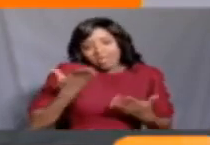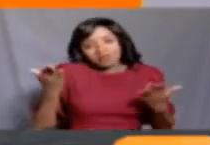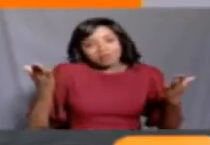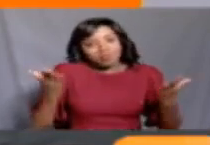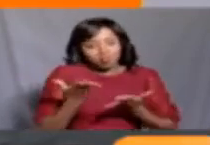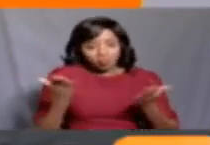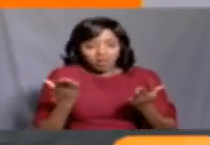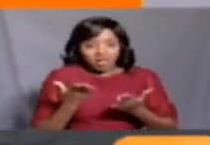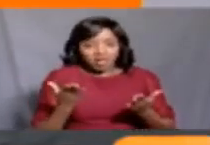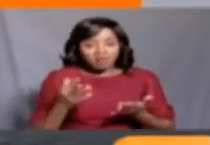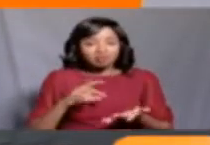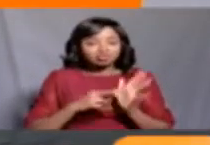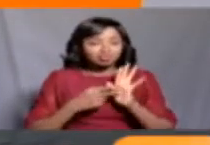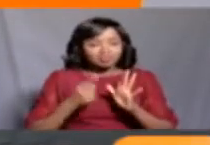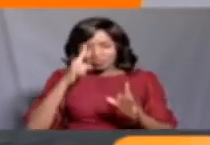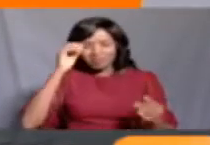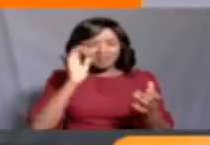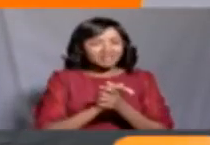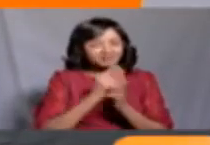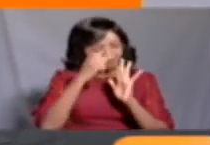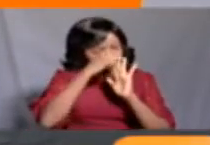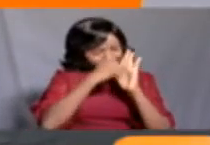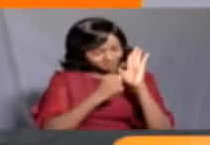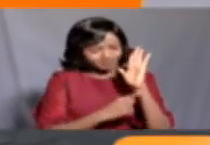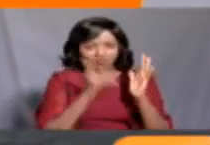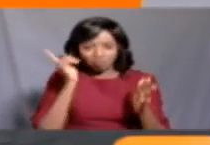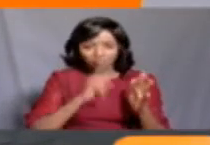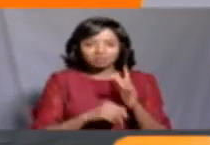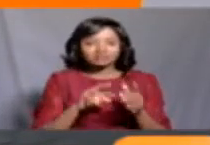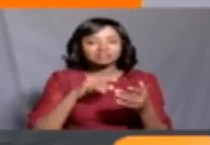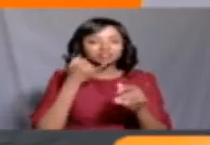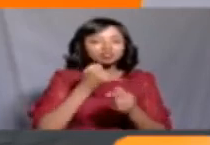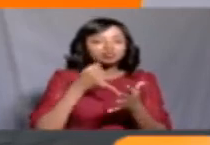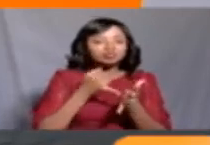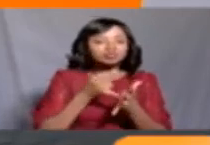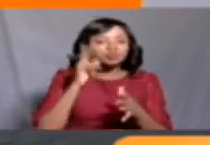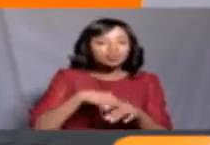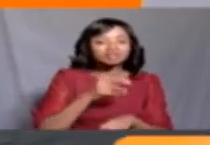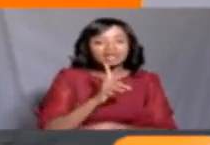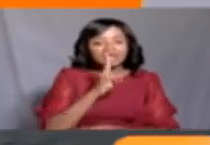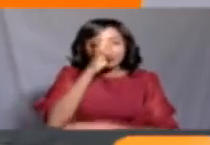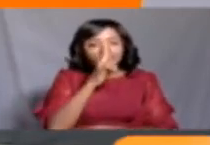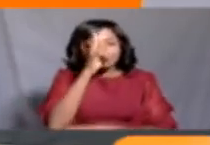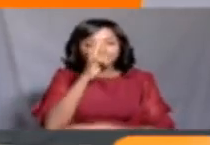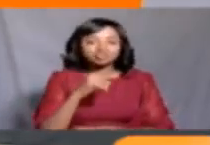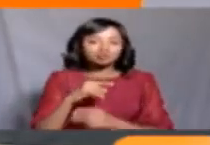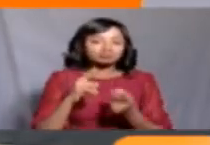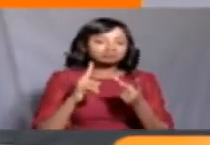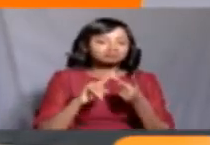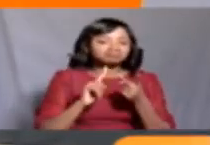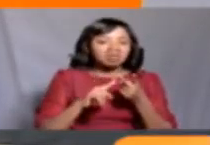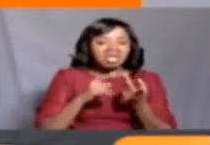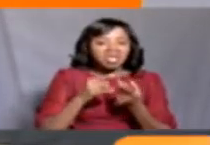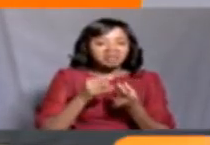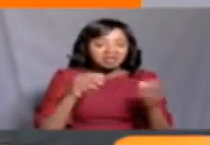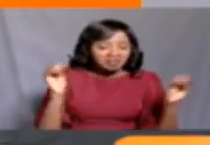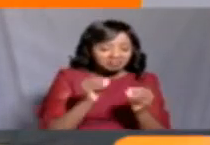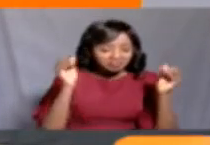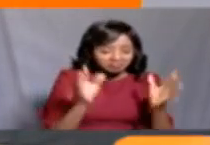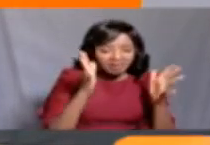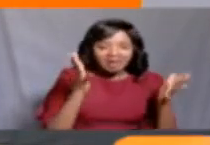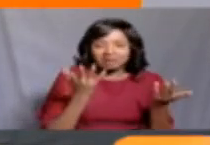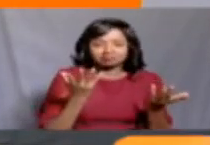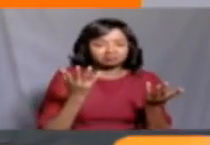depending on how much we really believe in symbolism, mysticism, religion, and miraculous getting out of things, that might